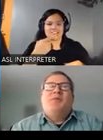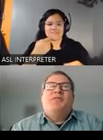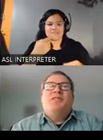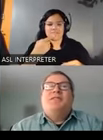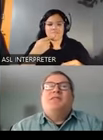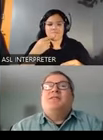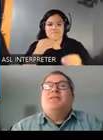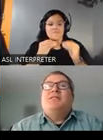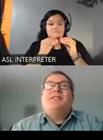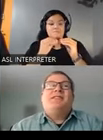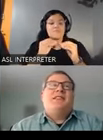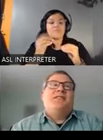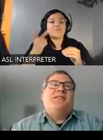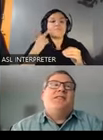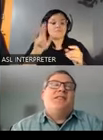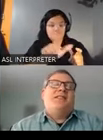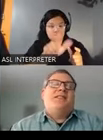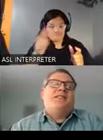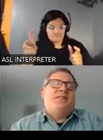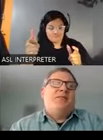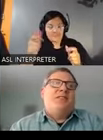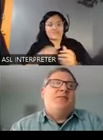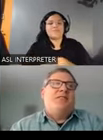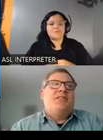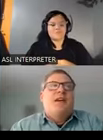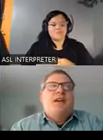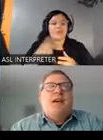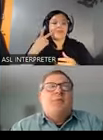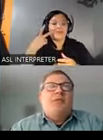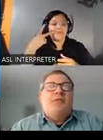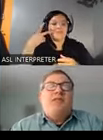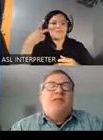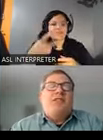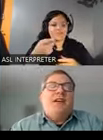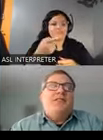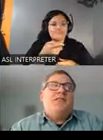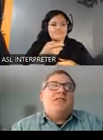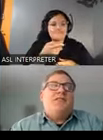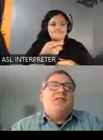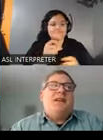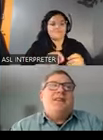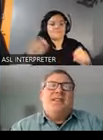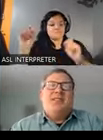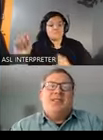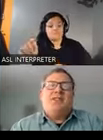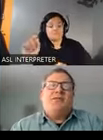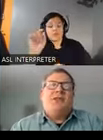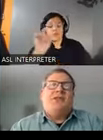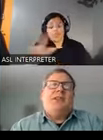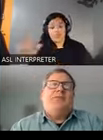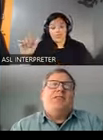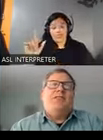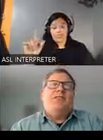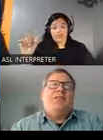Can we move to the next slide? So this is the simulation results. The graphic on the left is essentially